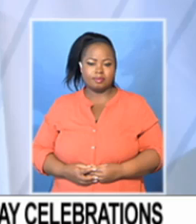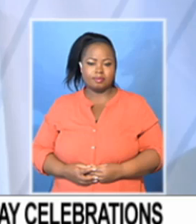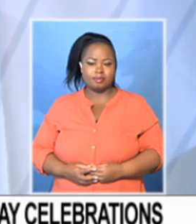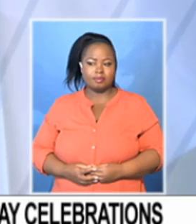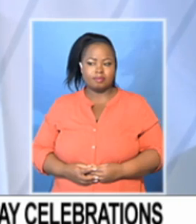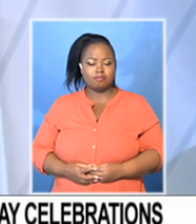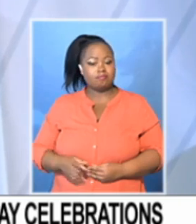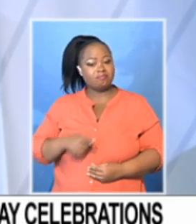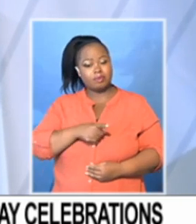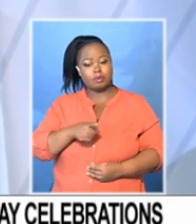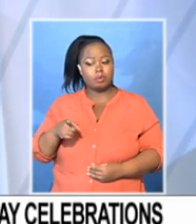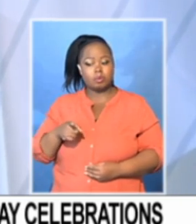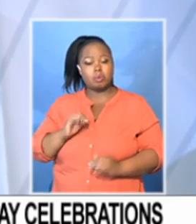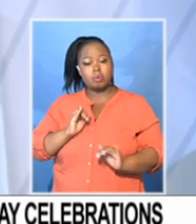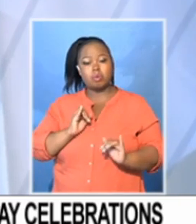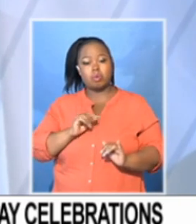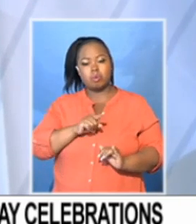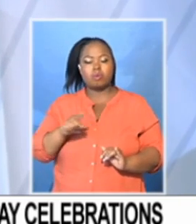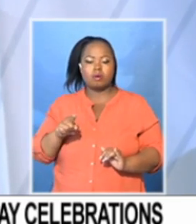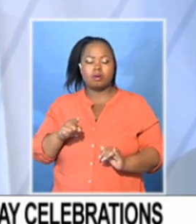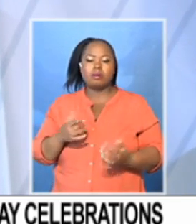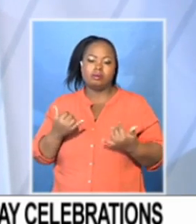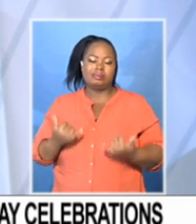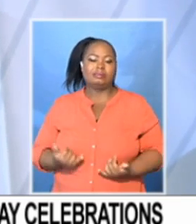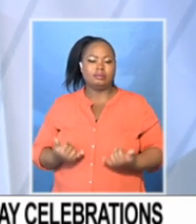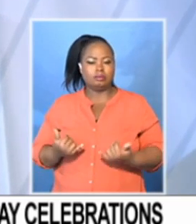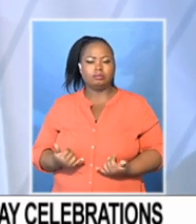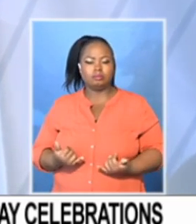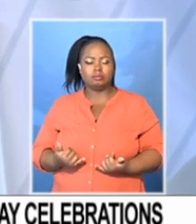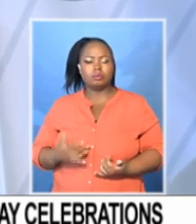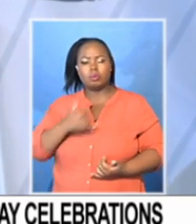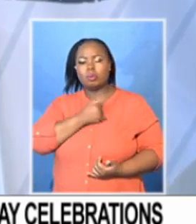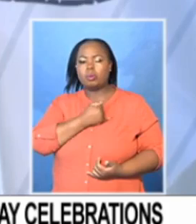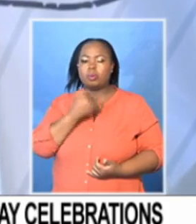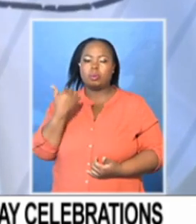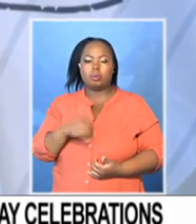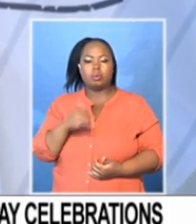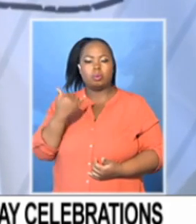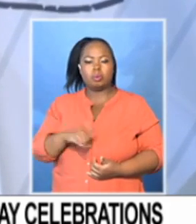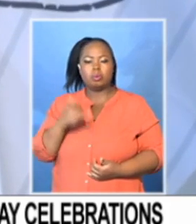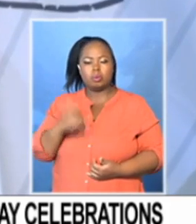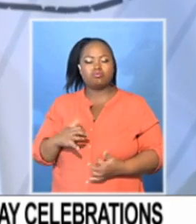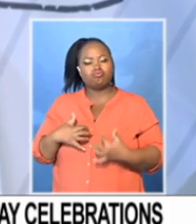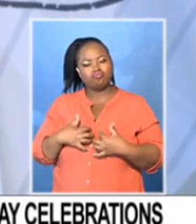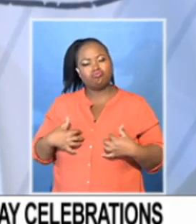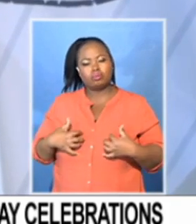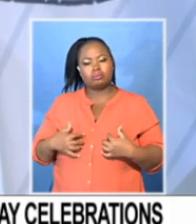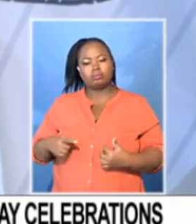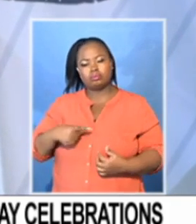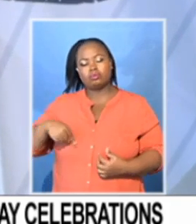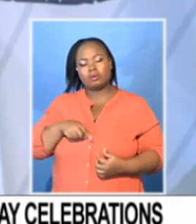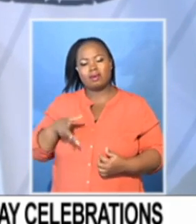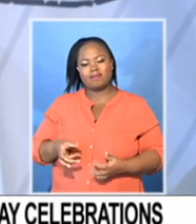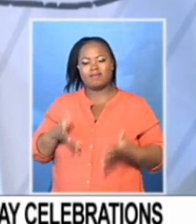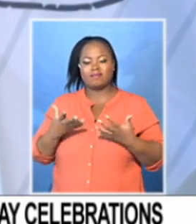These incidents have caused enormous pain and distress in